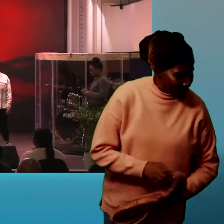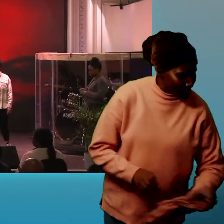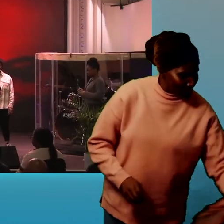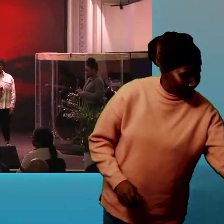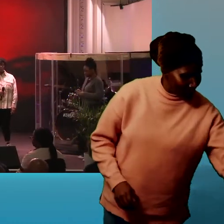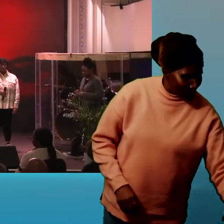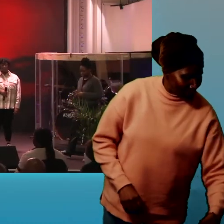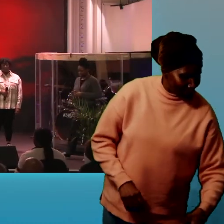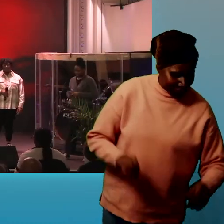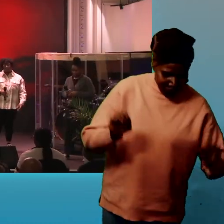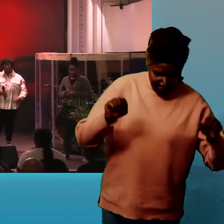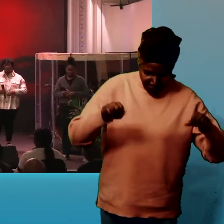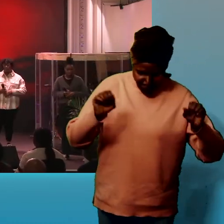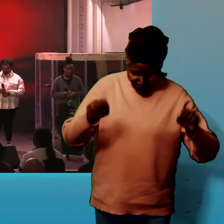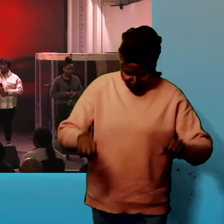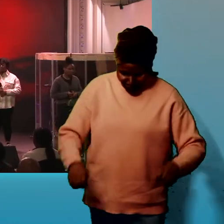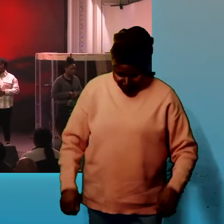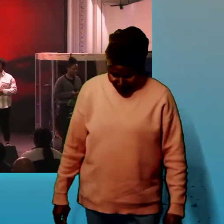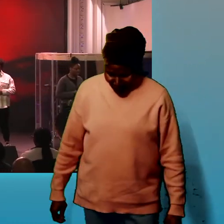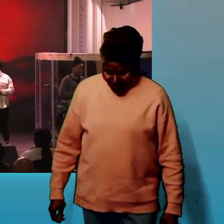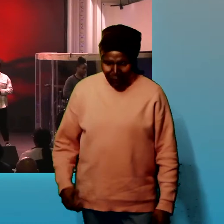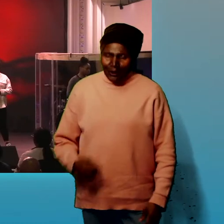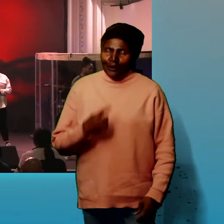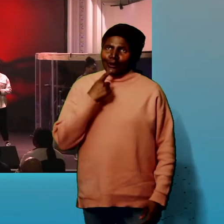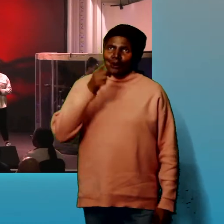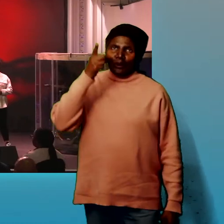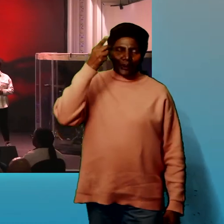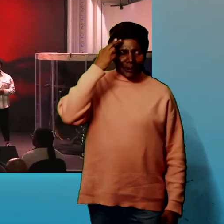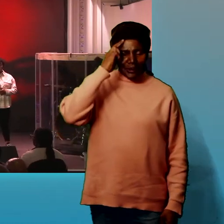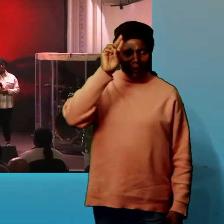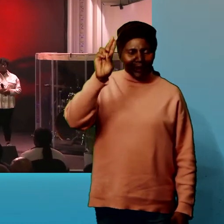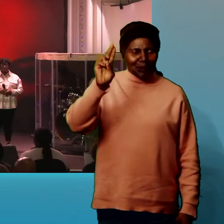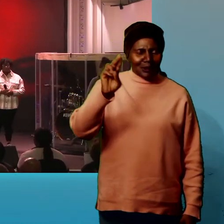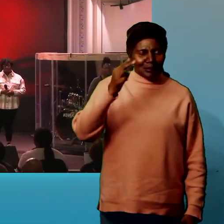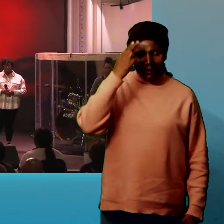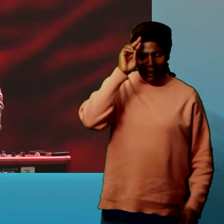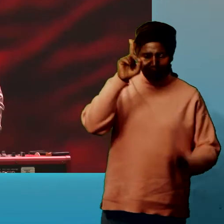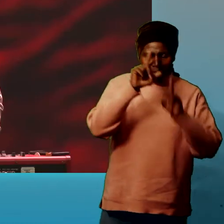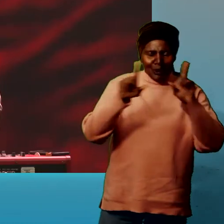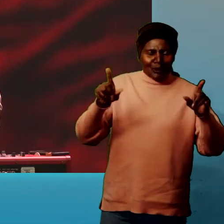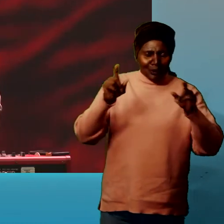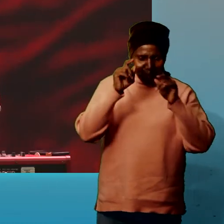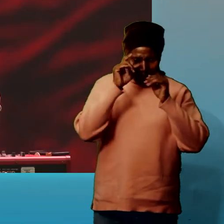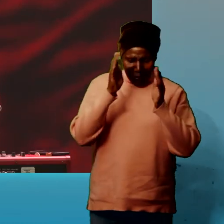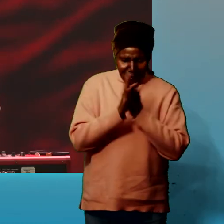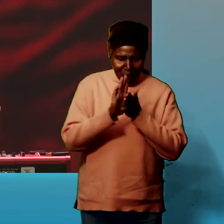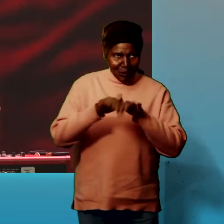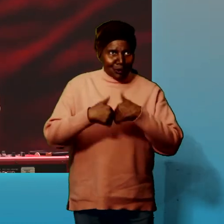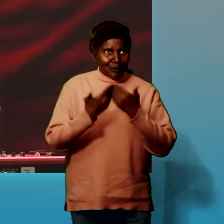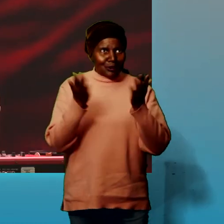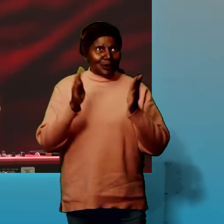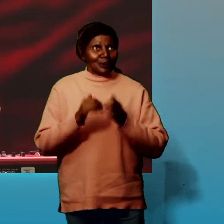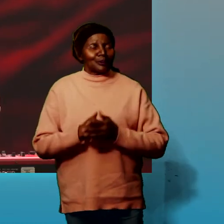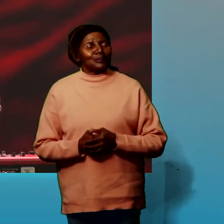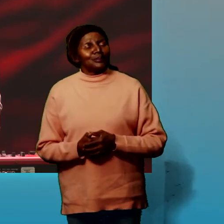Oh, we call on the name of the Lord, and we are